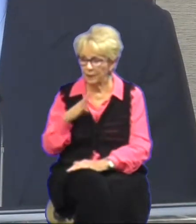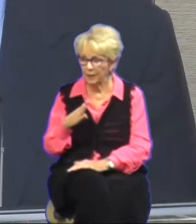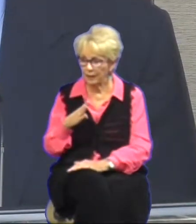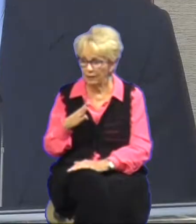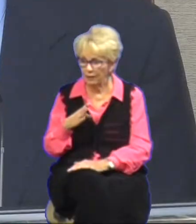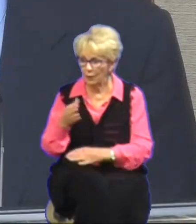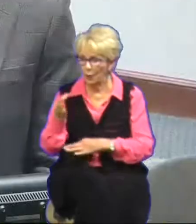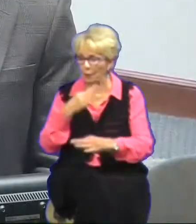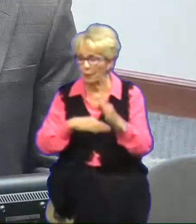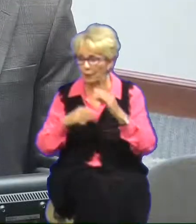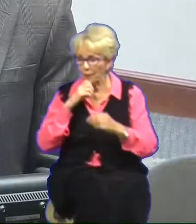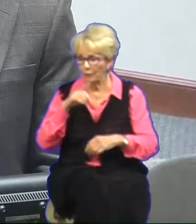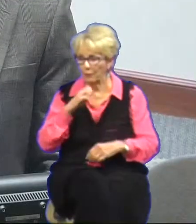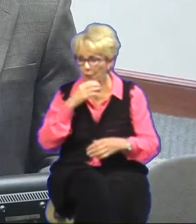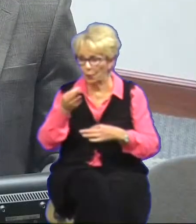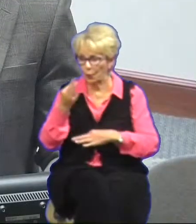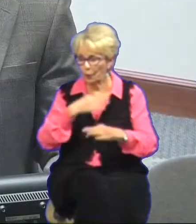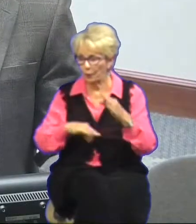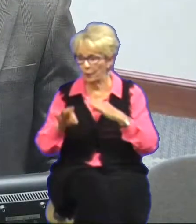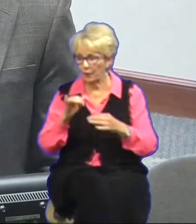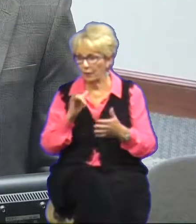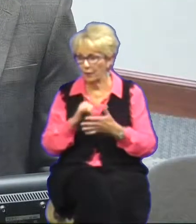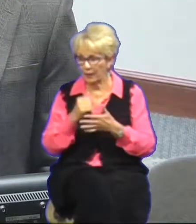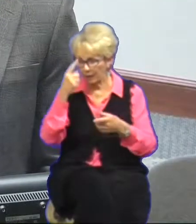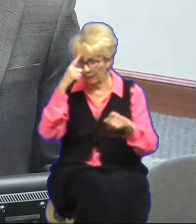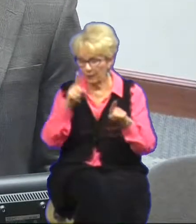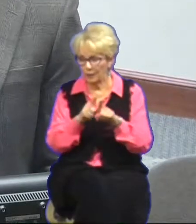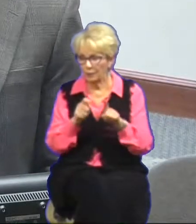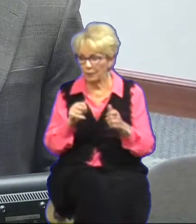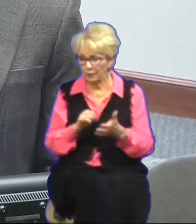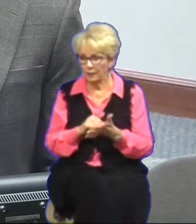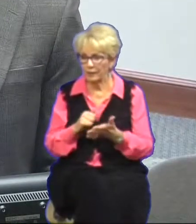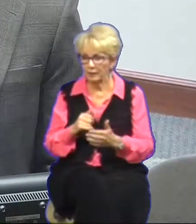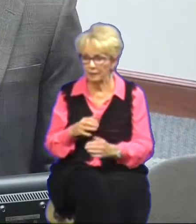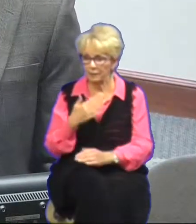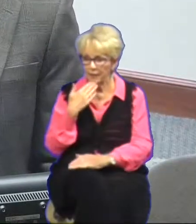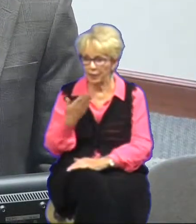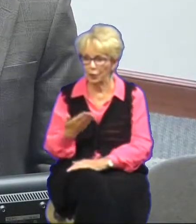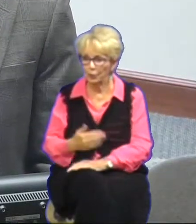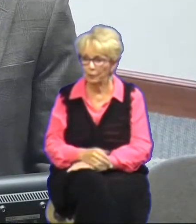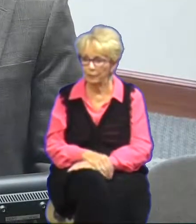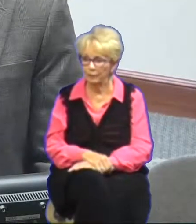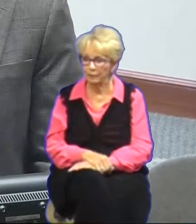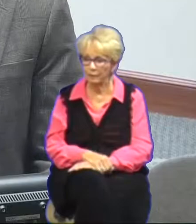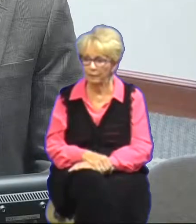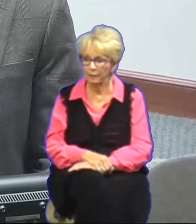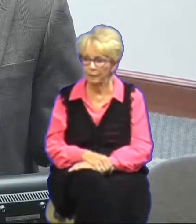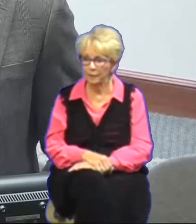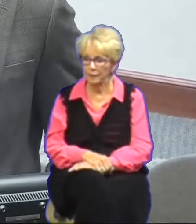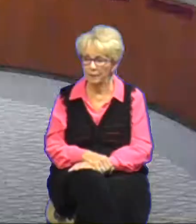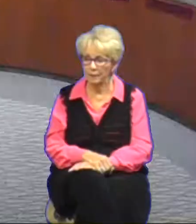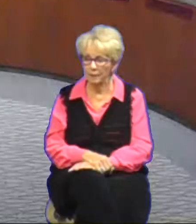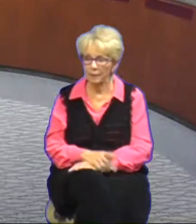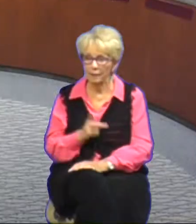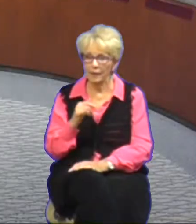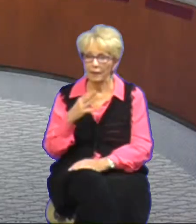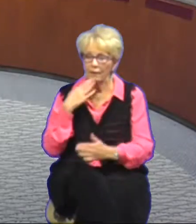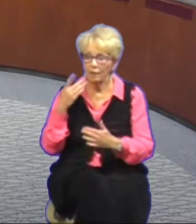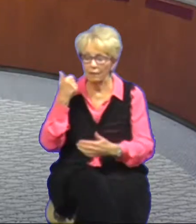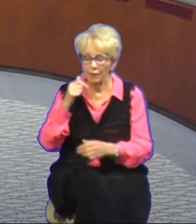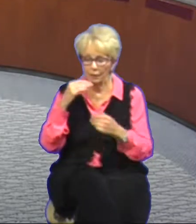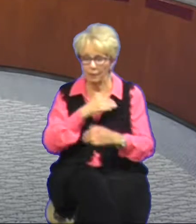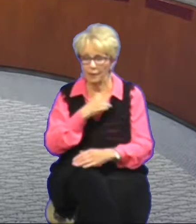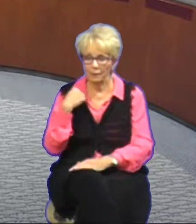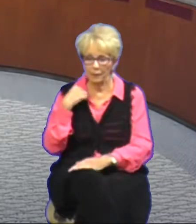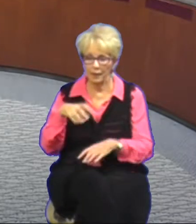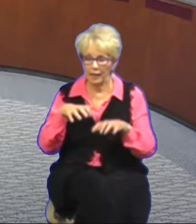if it has to be replaced, it would have to be replaced in compliance with this code. Okay, thank you. Philip, thank you. I'm going to ask any members